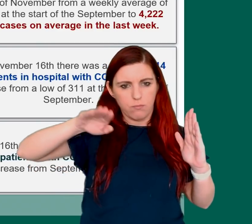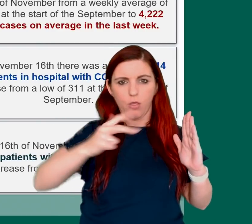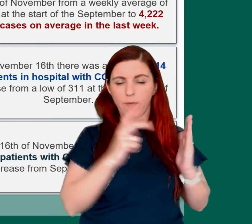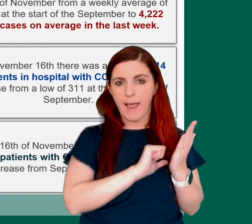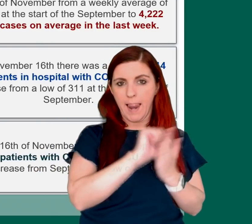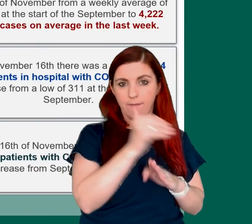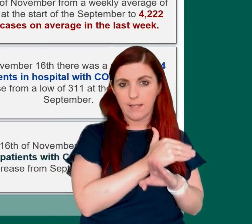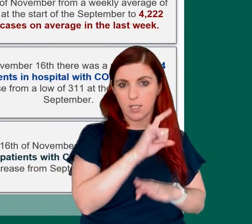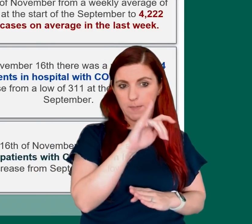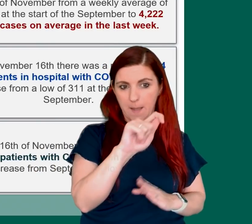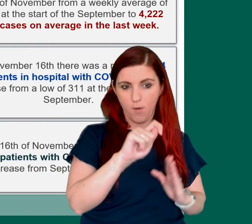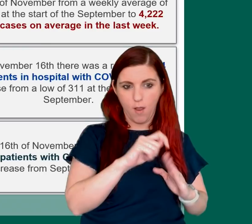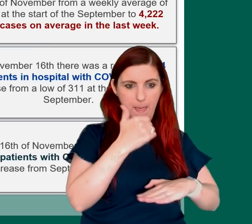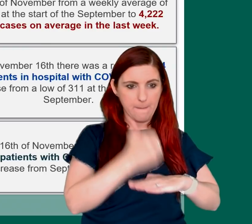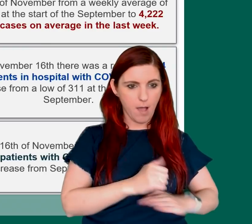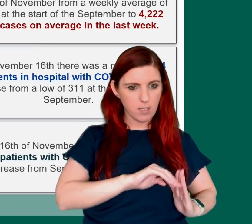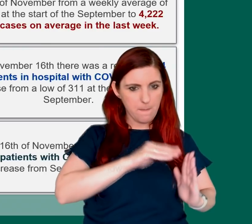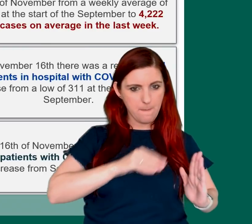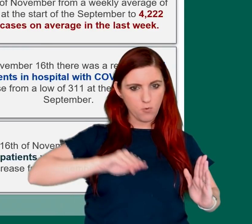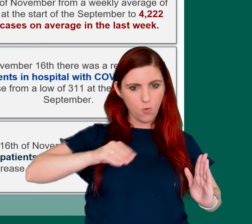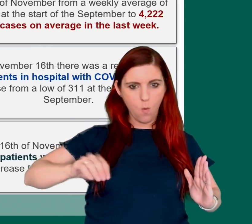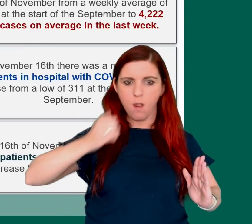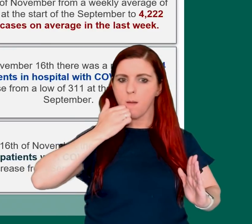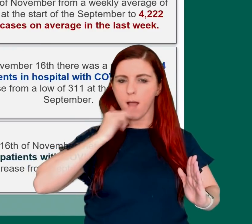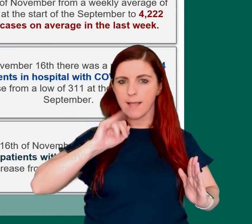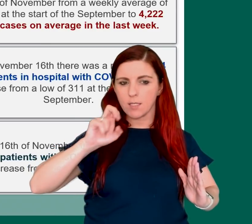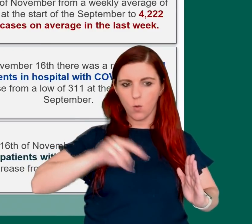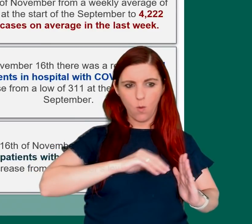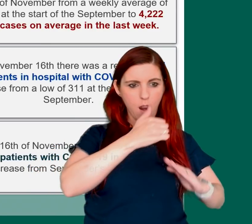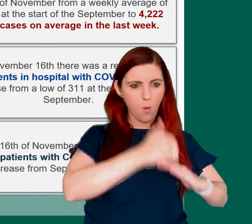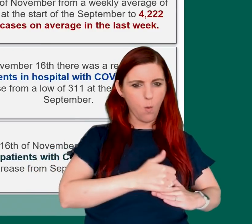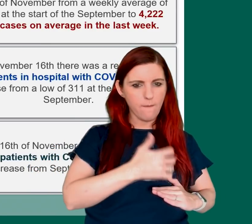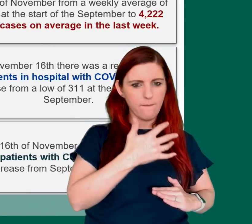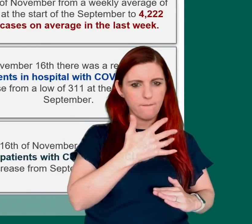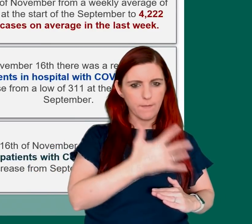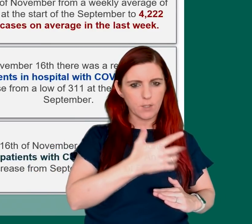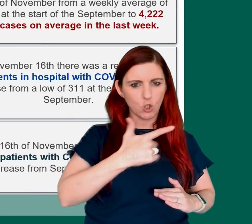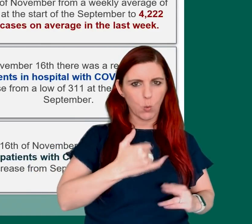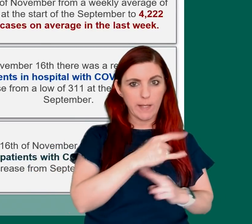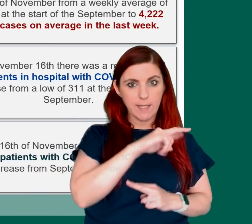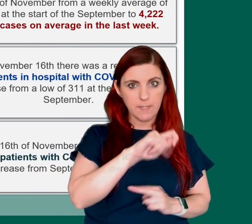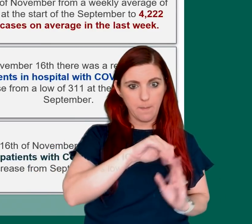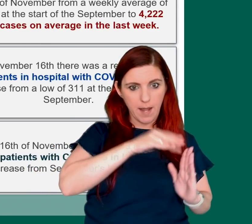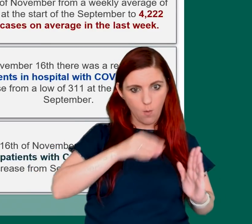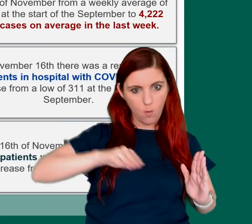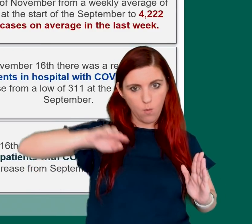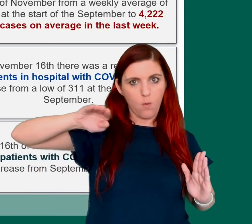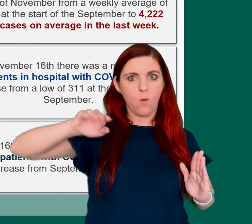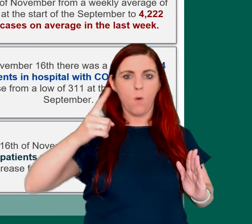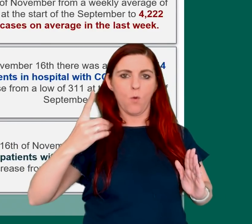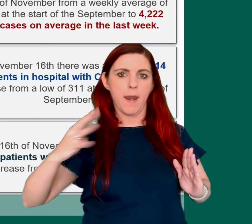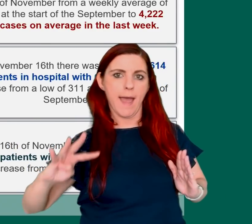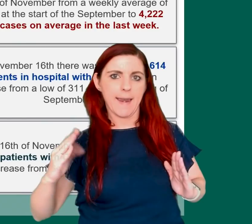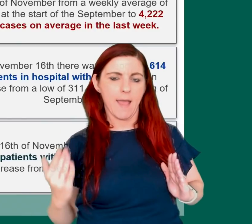September, and the bottom graph showing the rise in ICU from the low of 552 in September to 119 now, showing